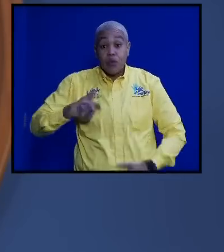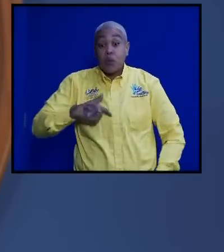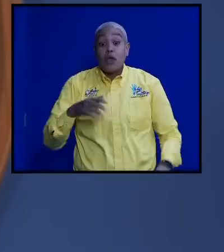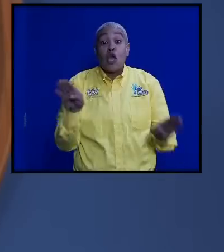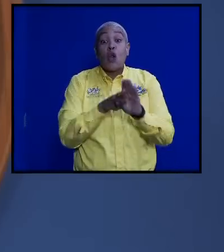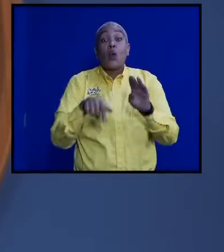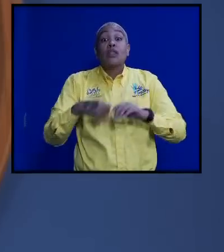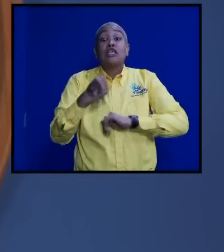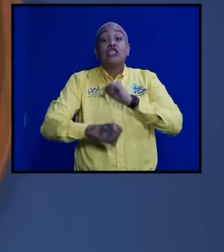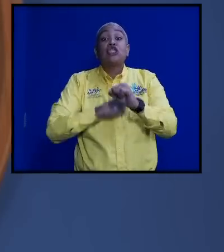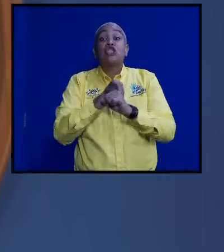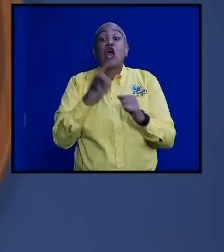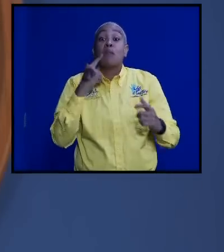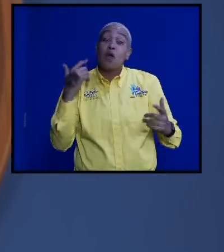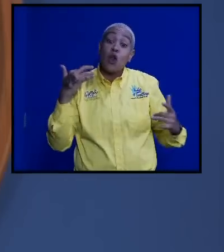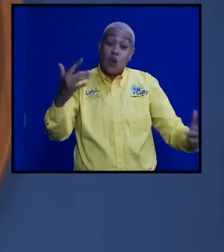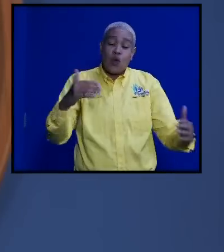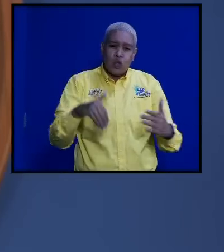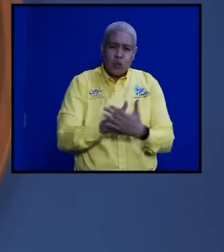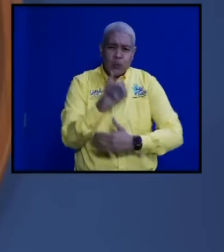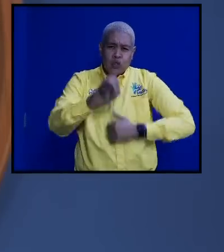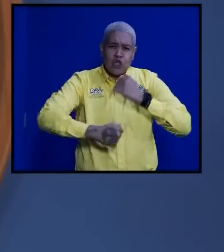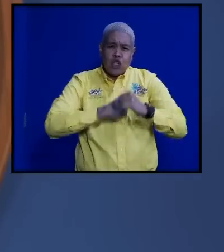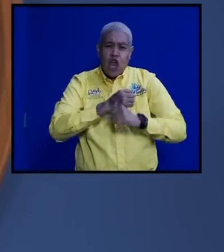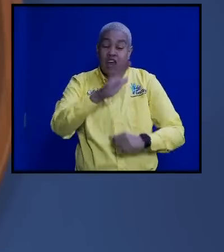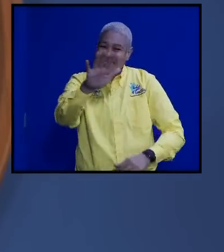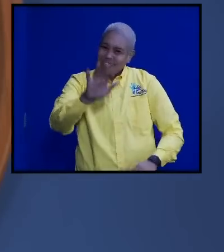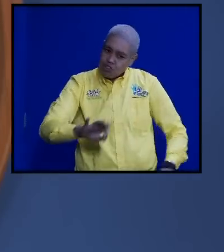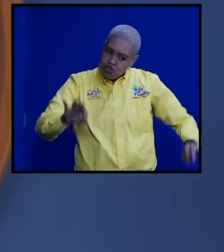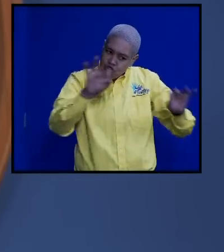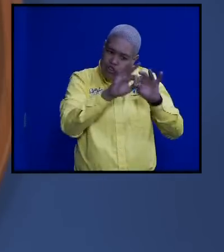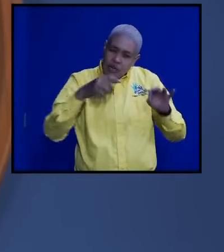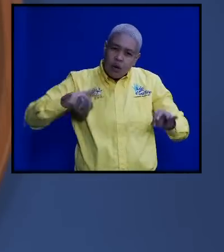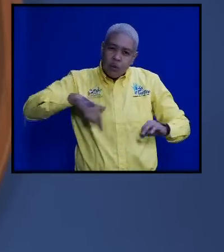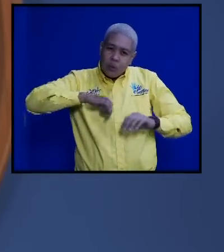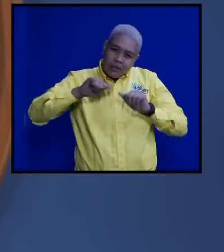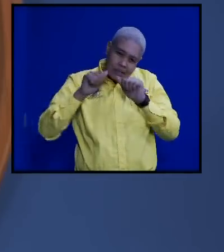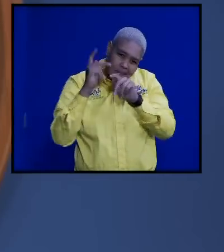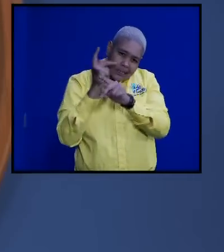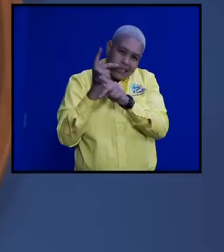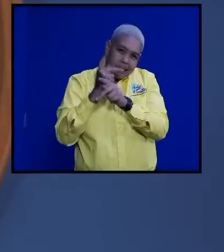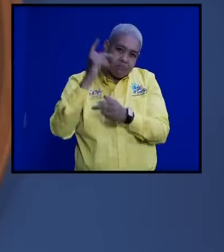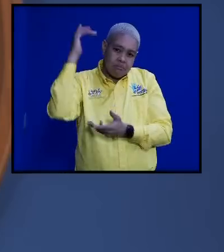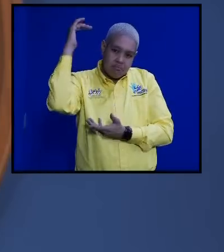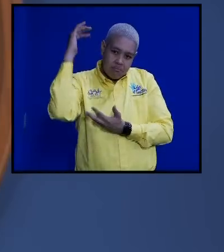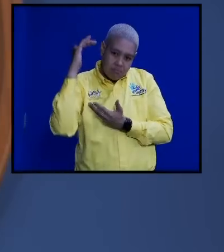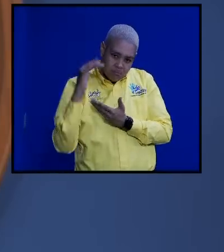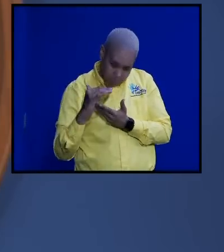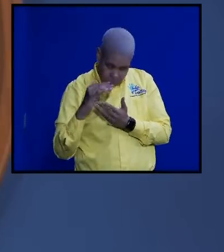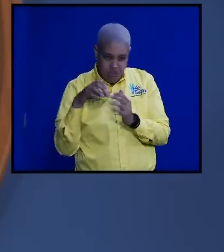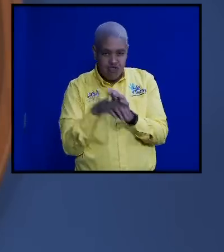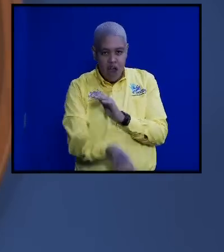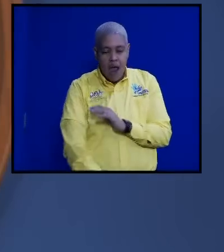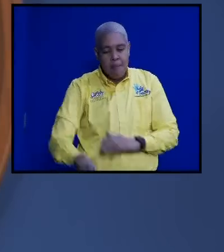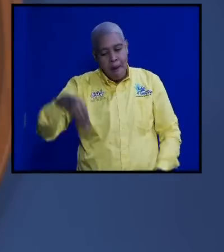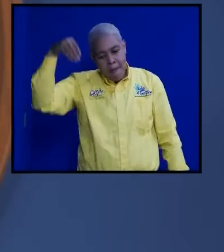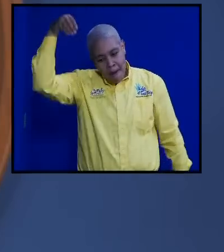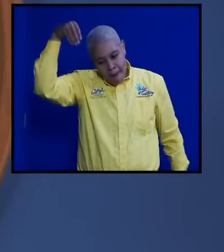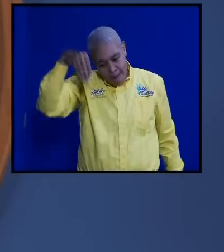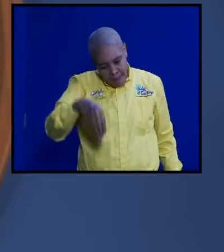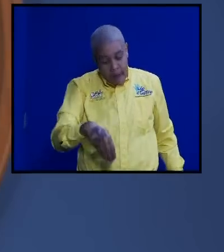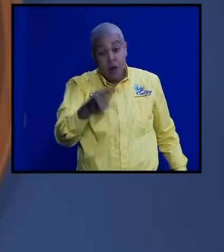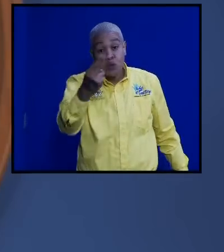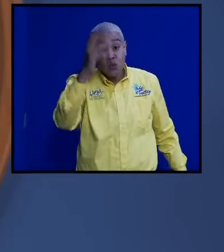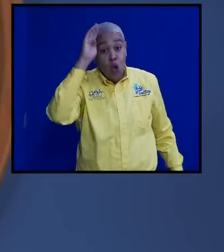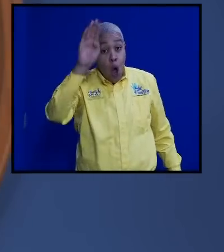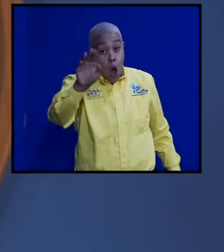this year and move into the new year, it is critical that we sustain the downward trend, using all the tools that